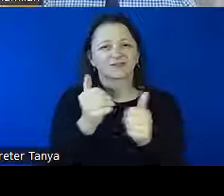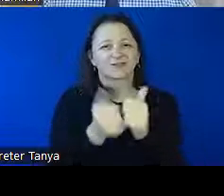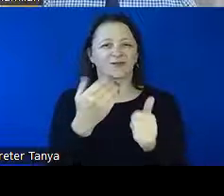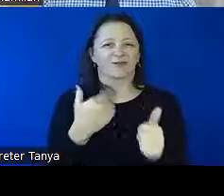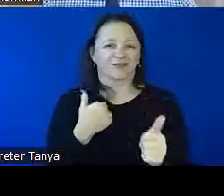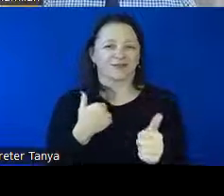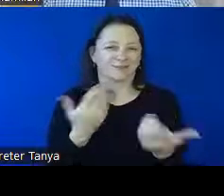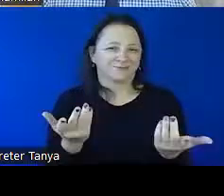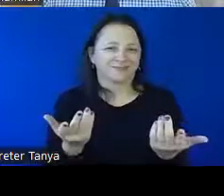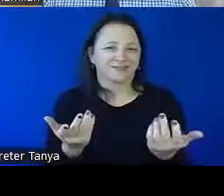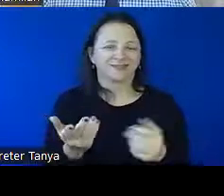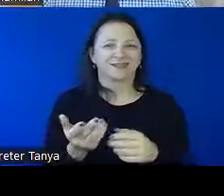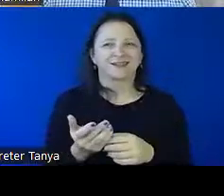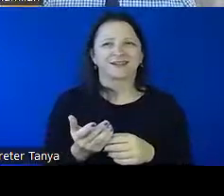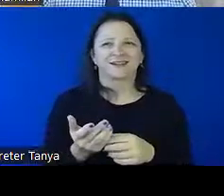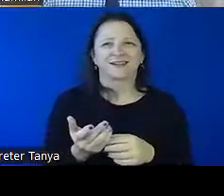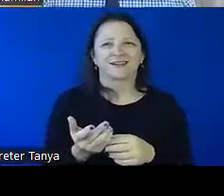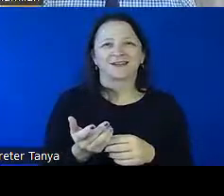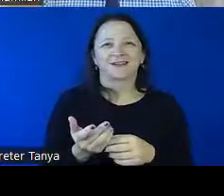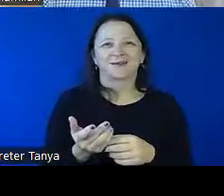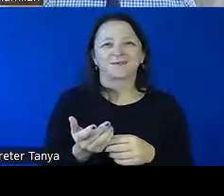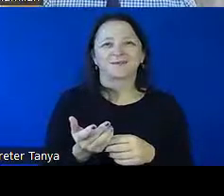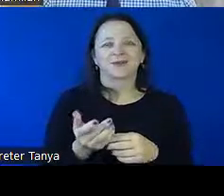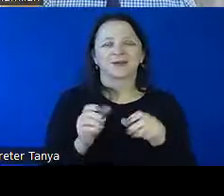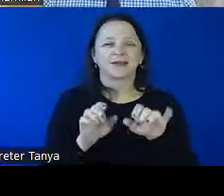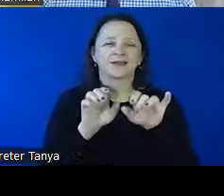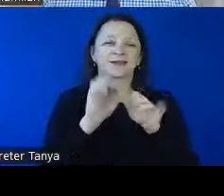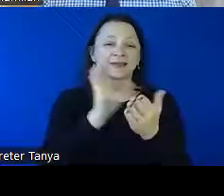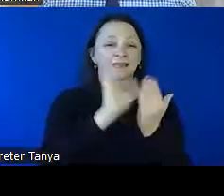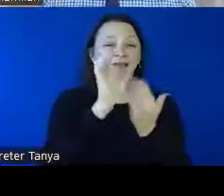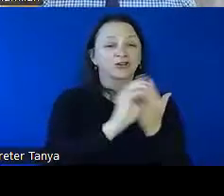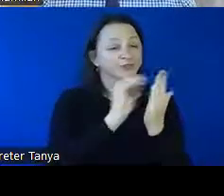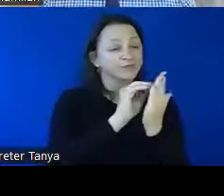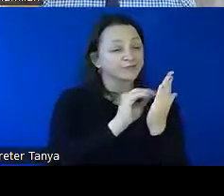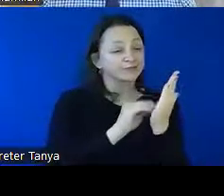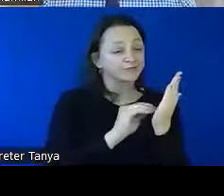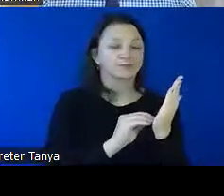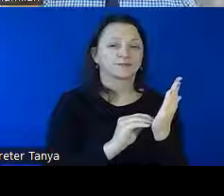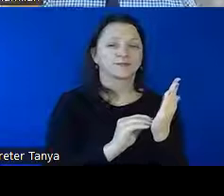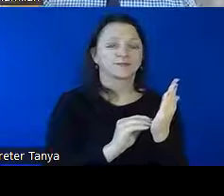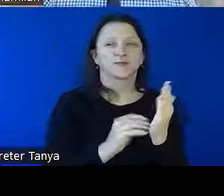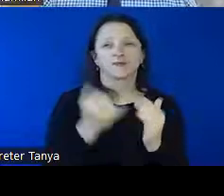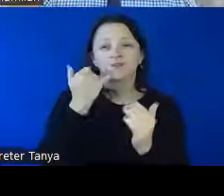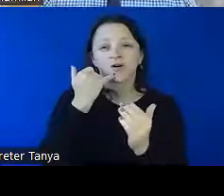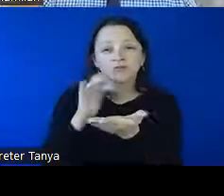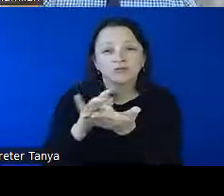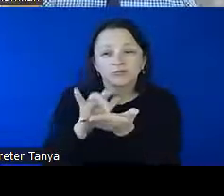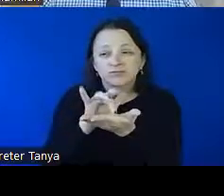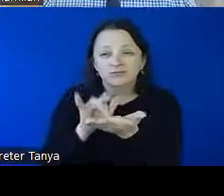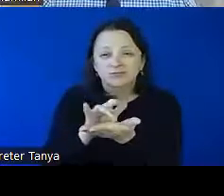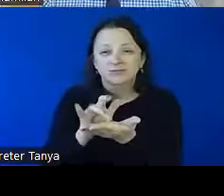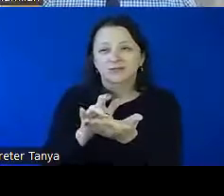so forth. We keep our things documented in our calendars, our phones, so that we can remember when things